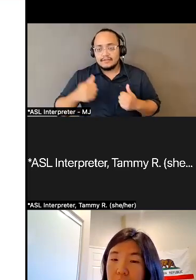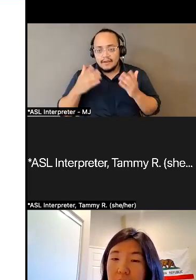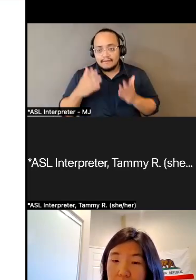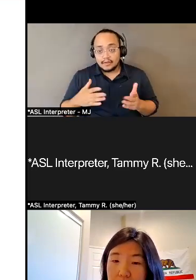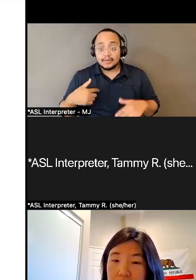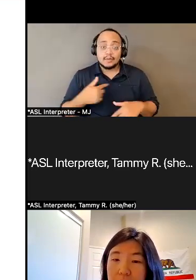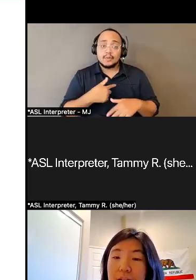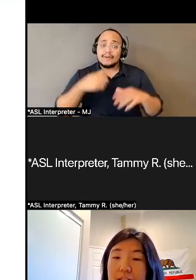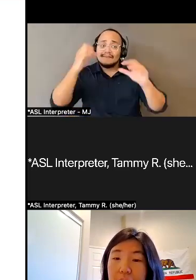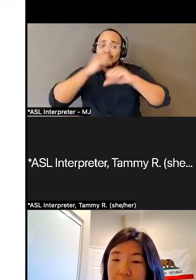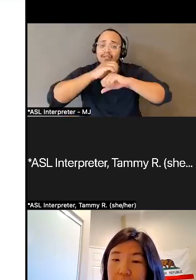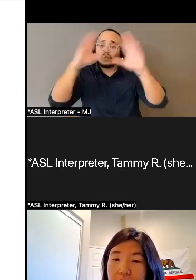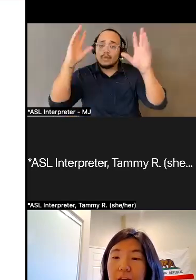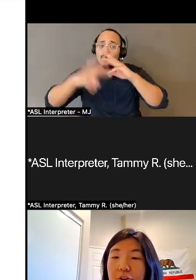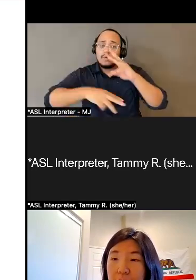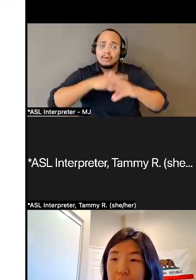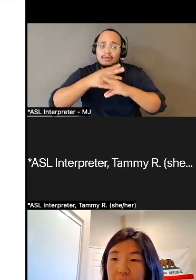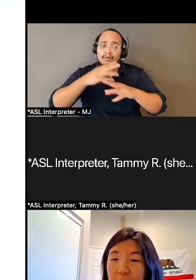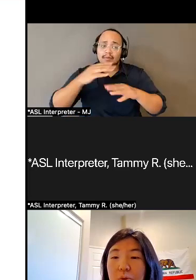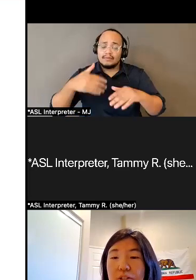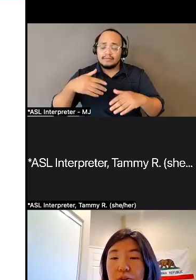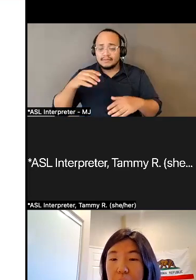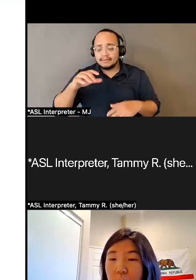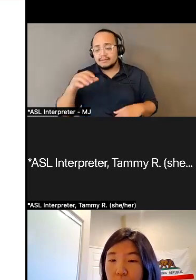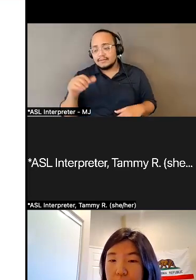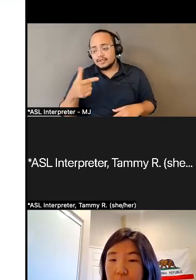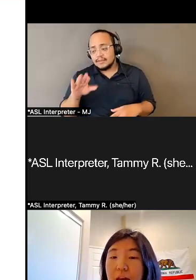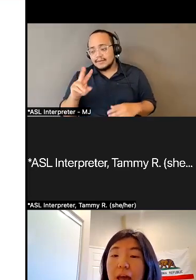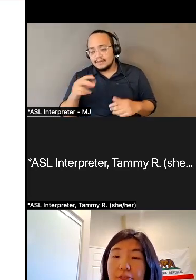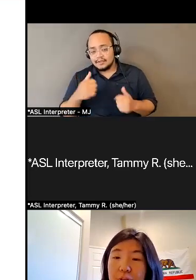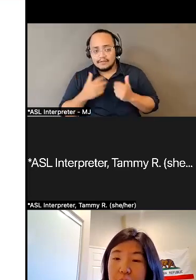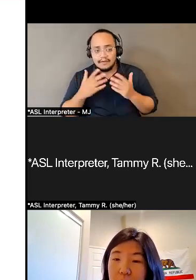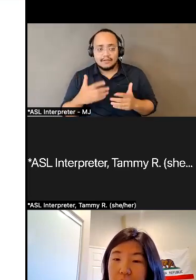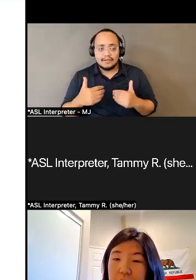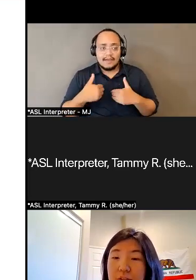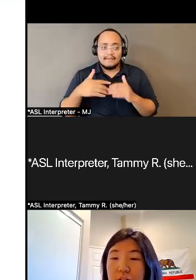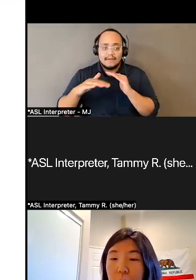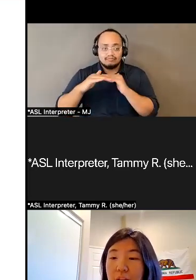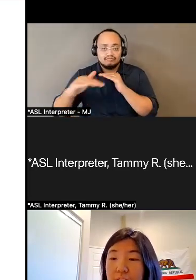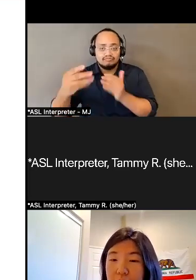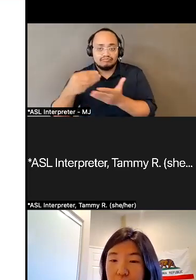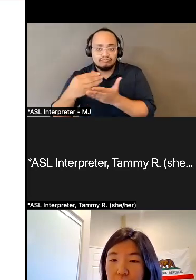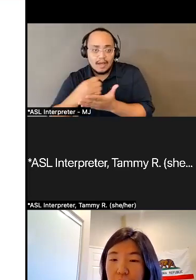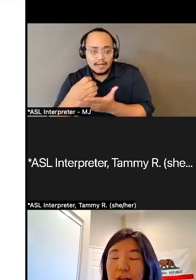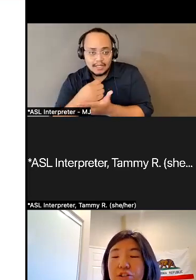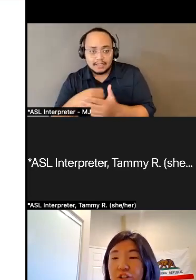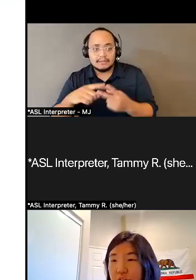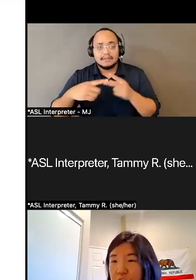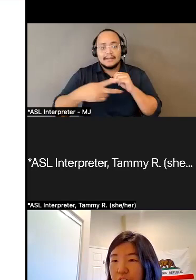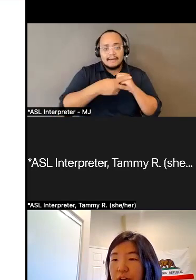have sustaining income, savings, and credit with which to build wealth and the resources to support